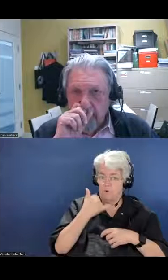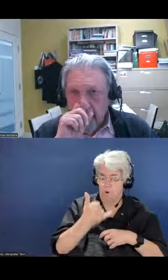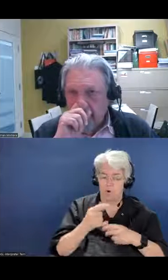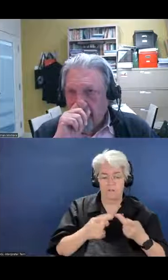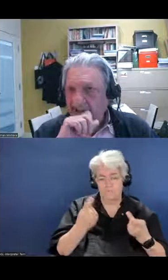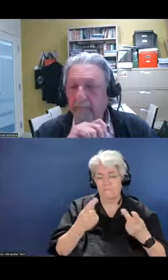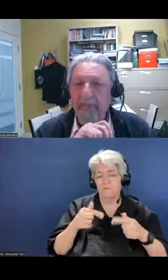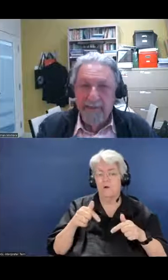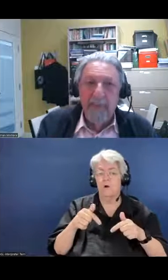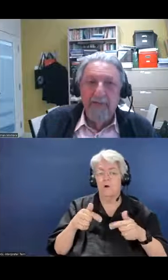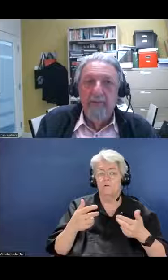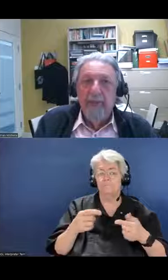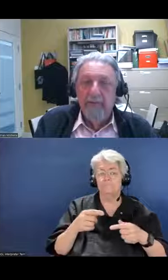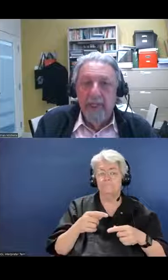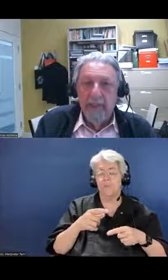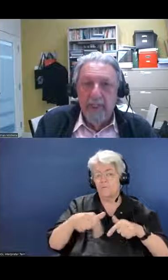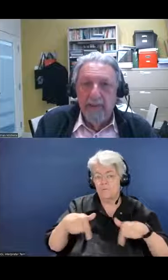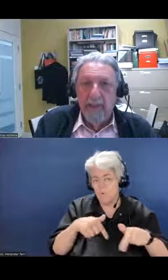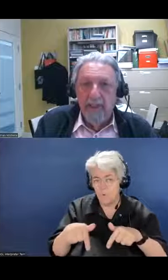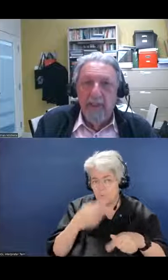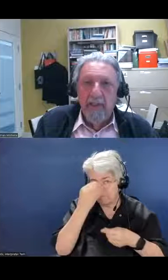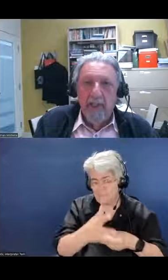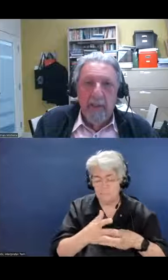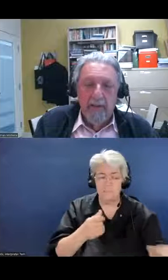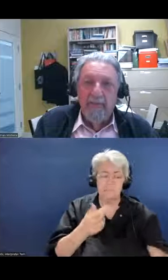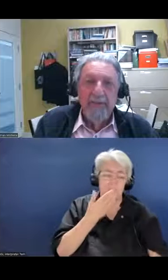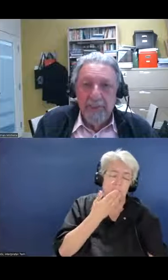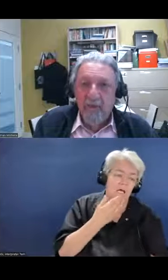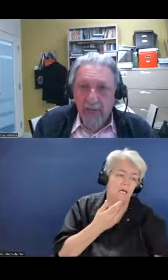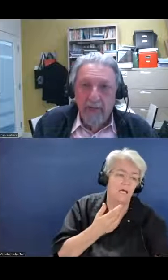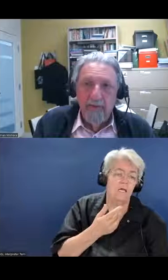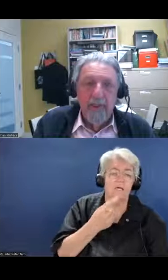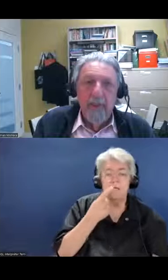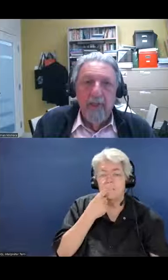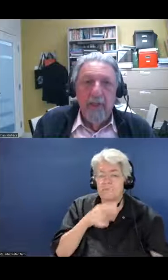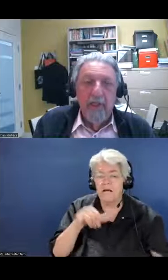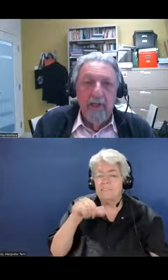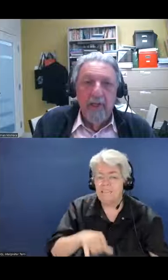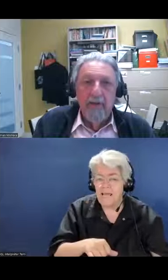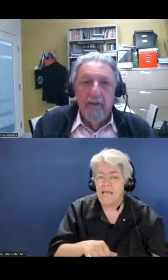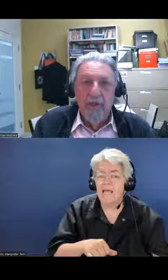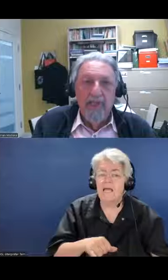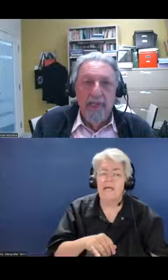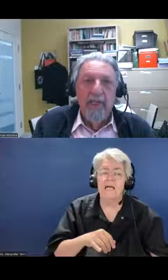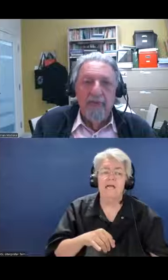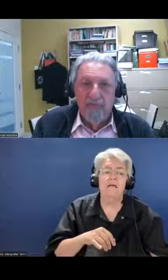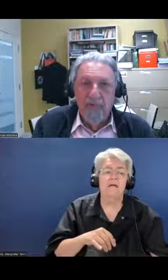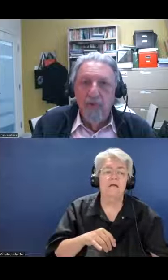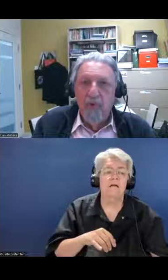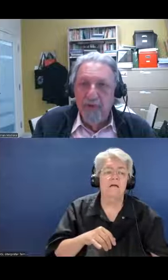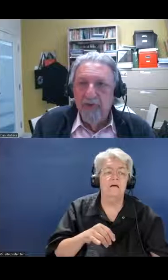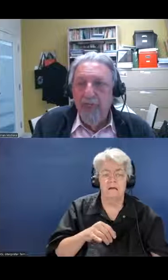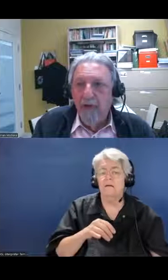recorded message saying that please stick around and answer